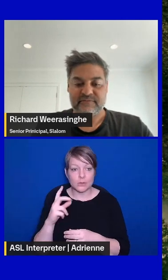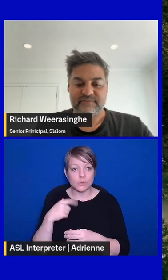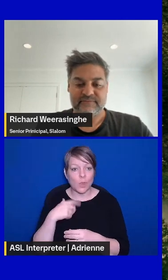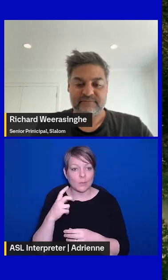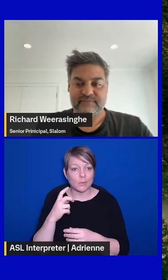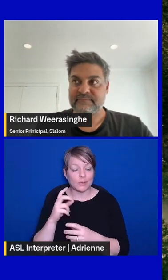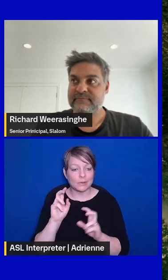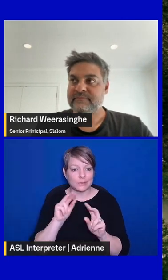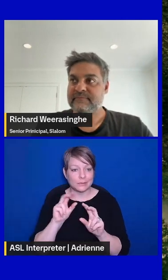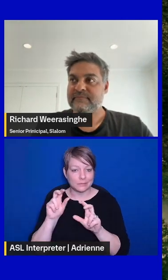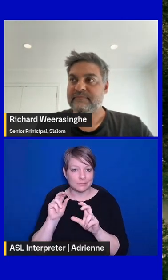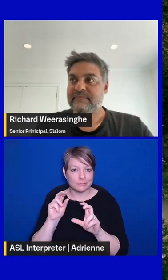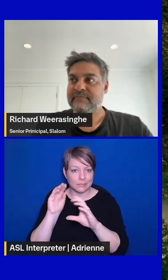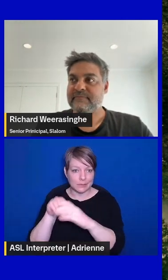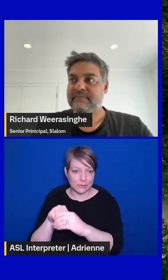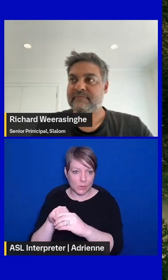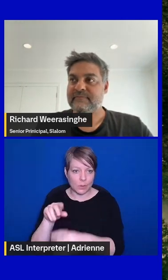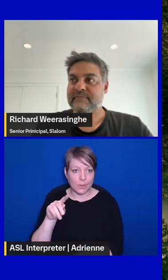environment.